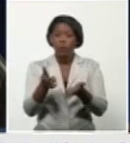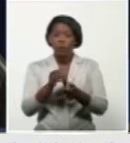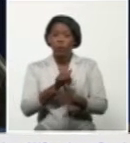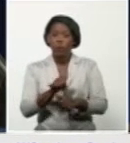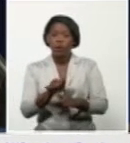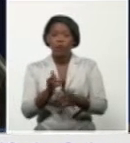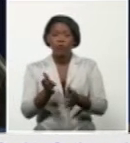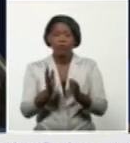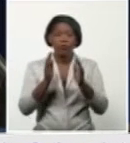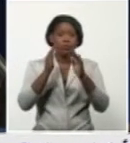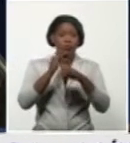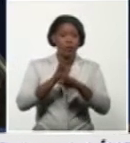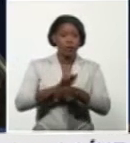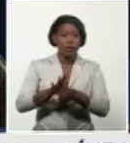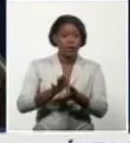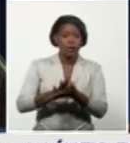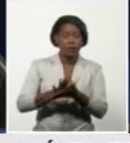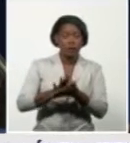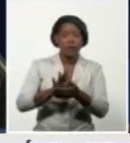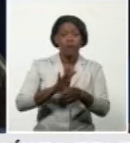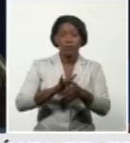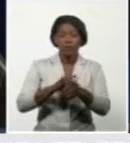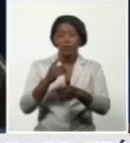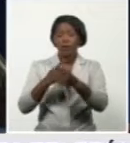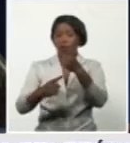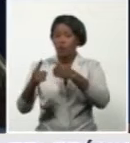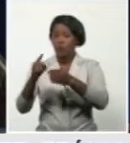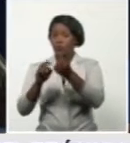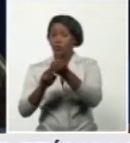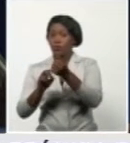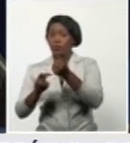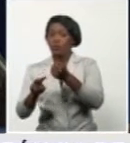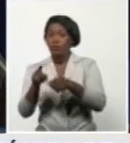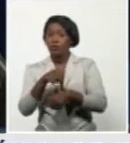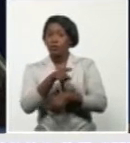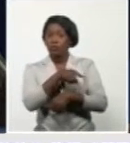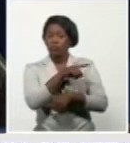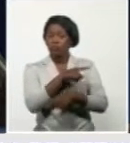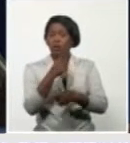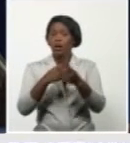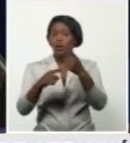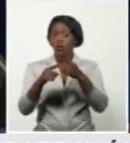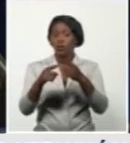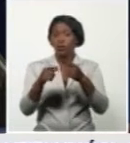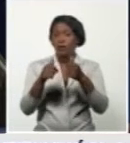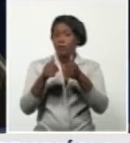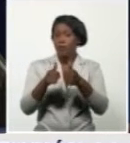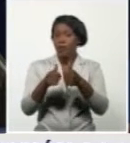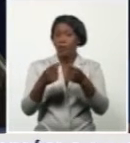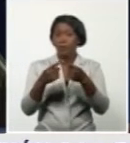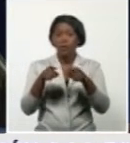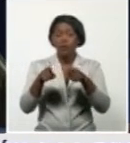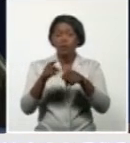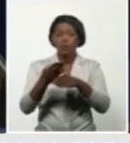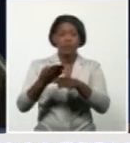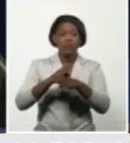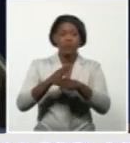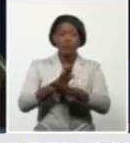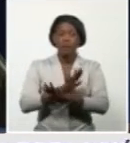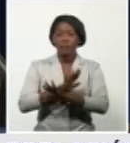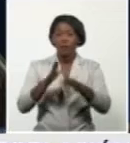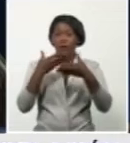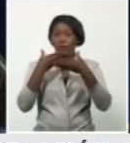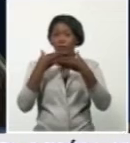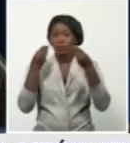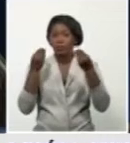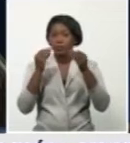fact that there are several territories that are not reporting new cases for several days now, this does not